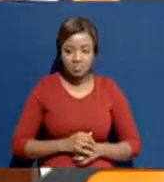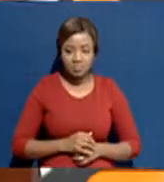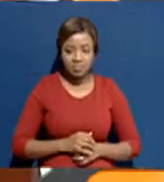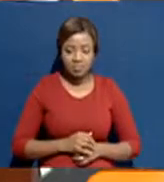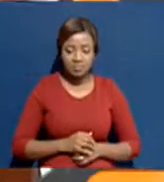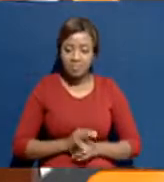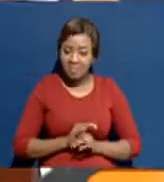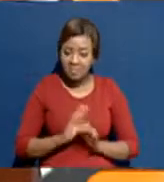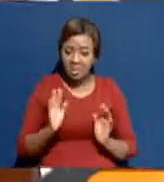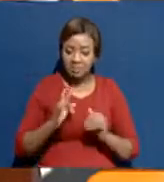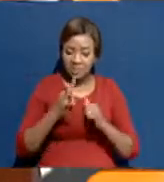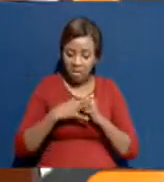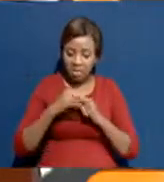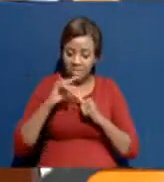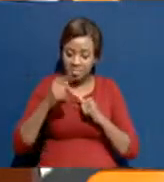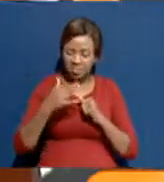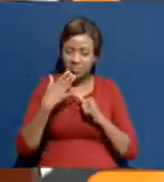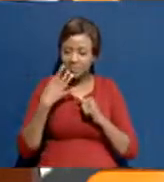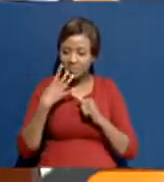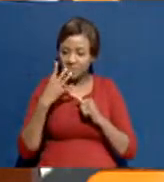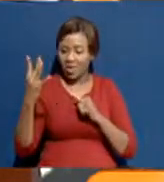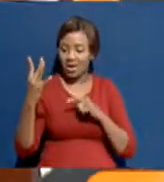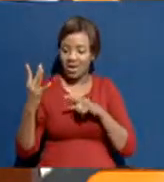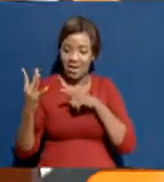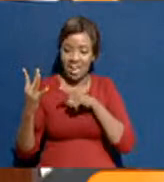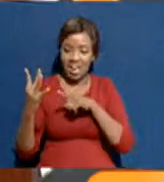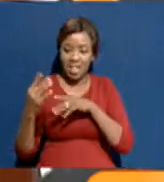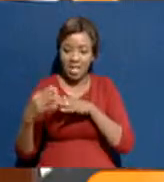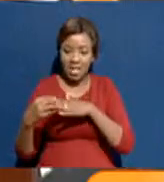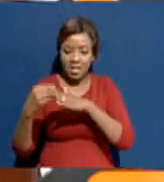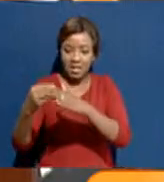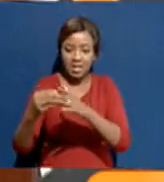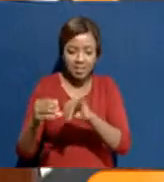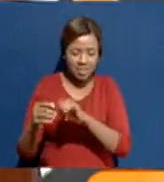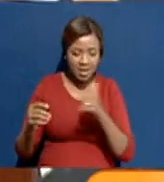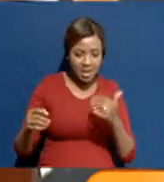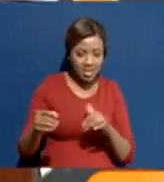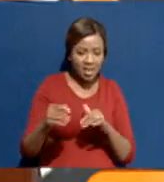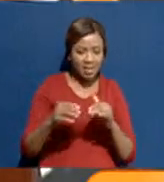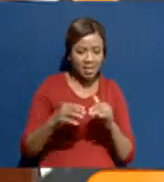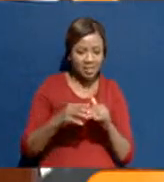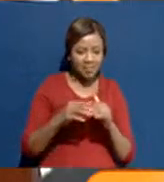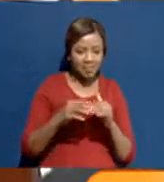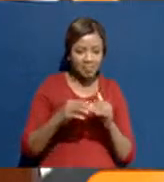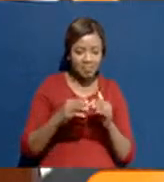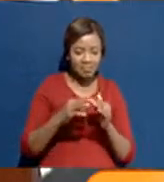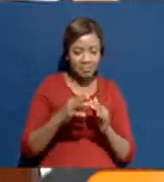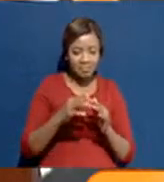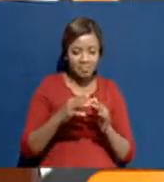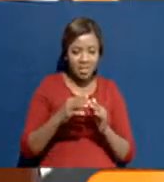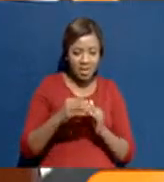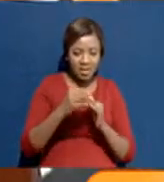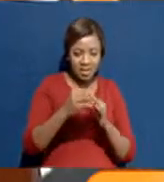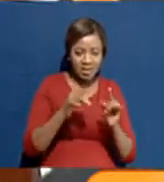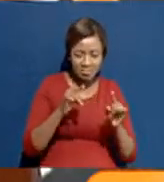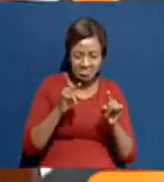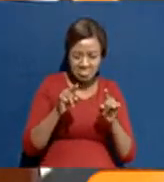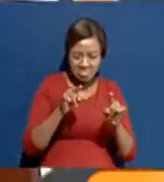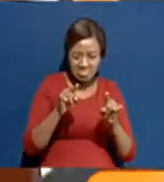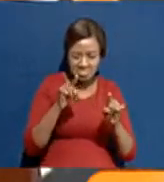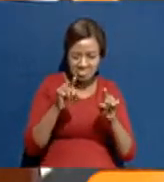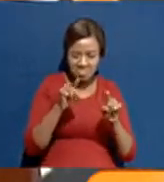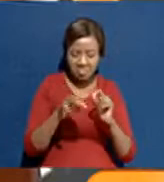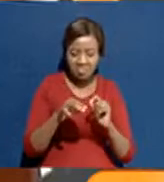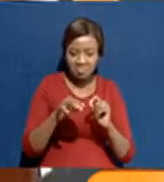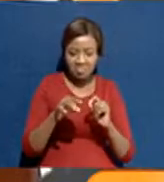8,400. That's it? That's it. Of course, the other lead was more than, I think, 500,000 between him and Raila. But you see, the one that makes